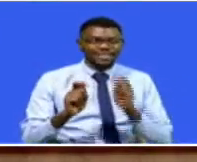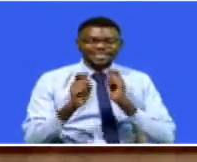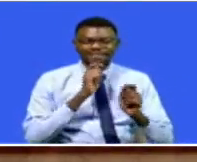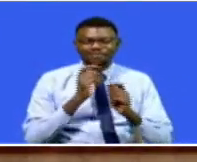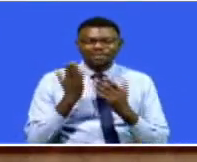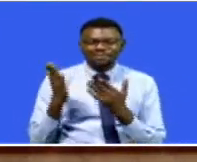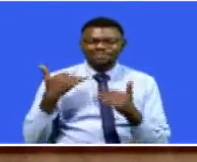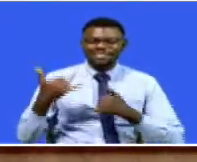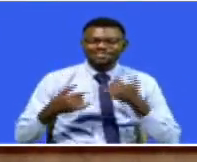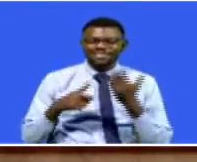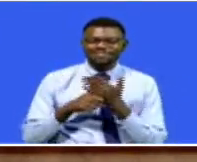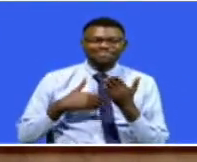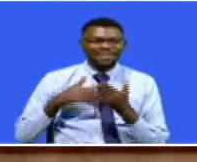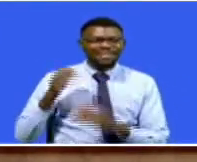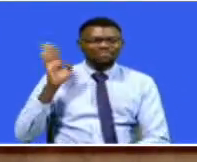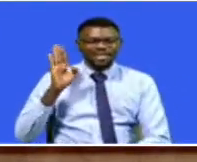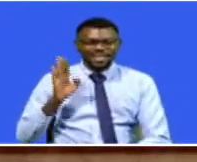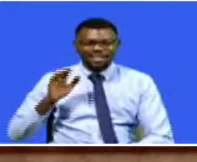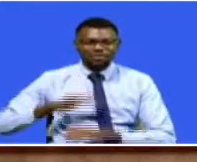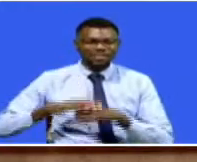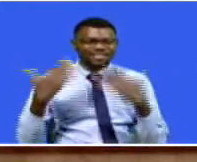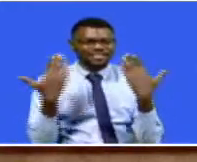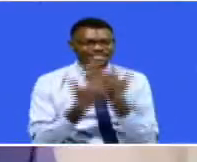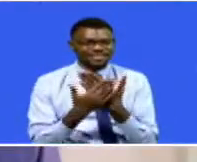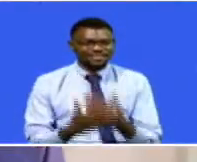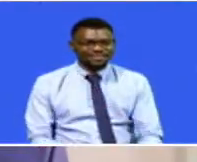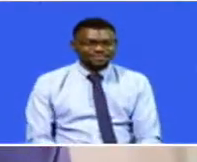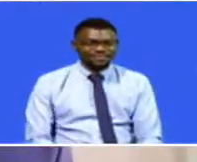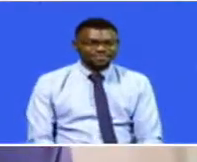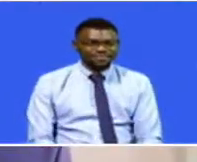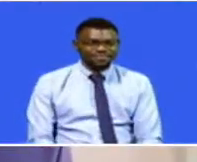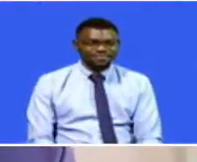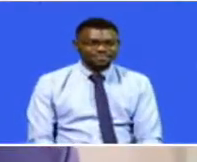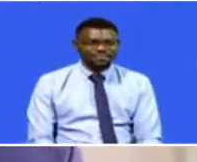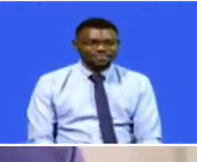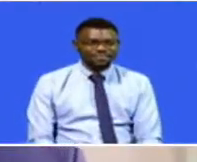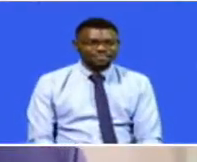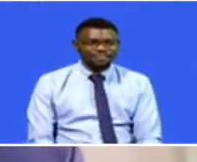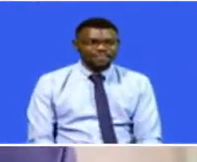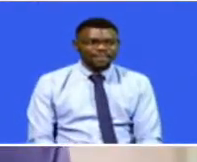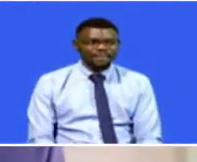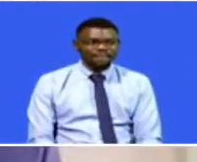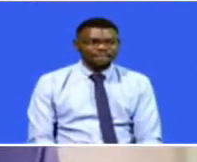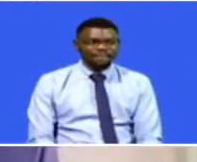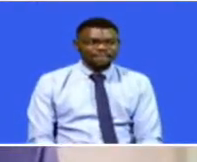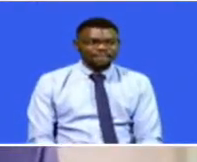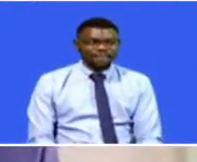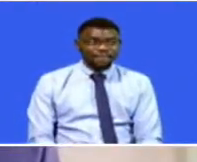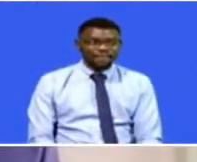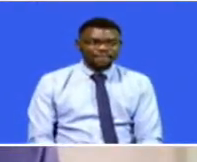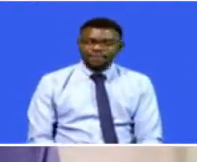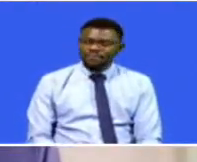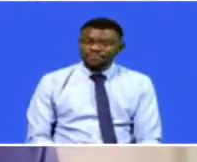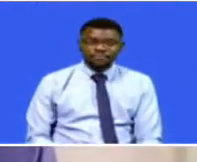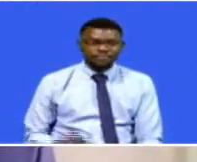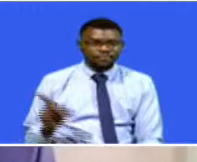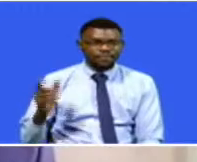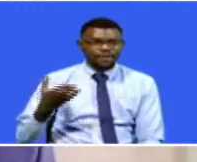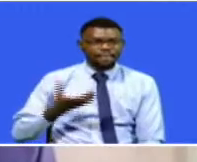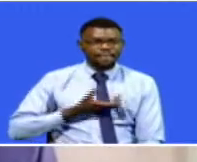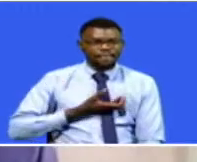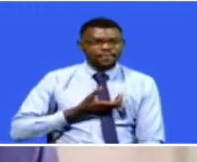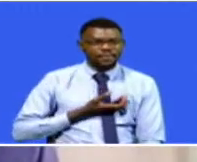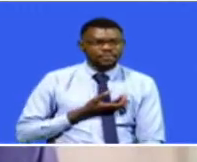My name is Brenda Zedaradido. Good night. What I'm holding here is a medal. And this